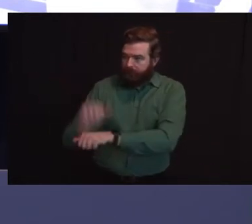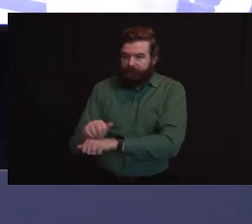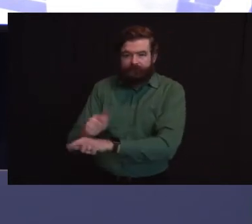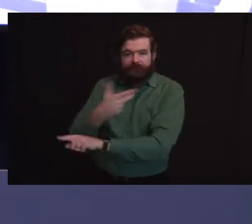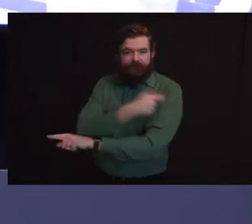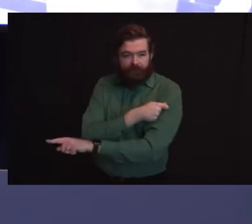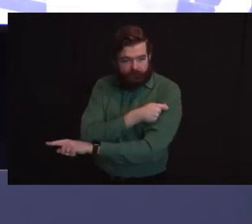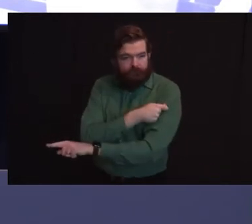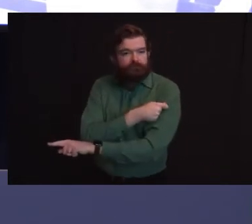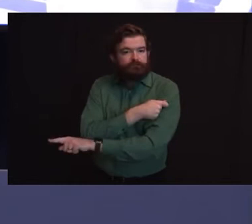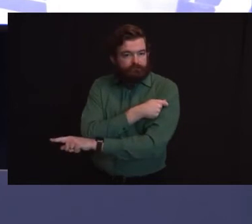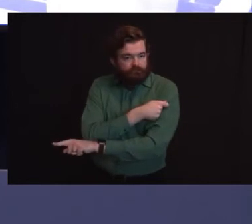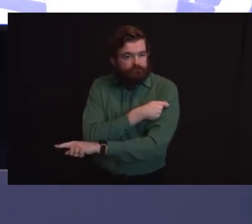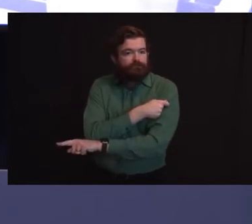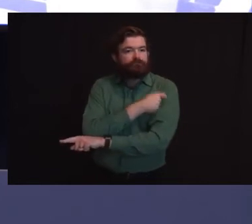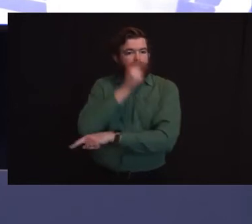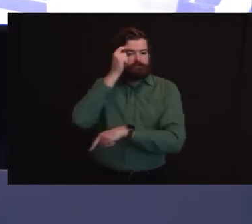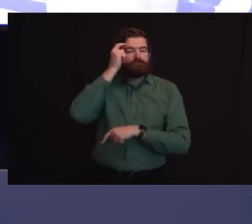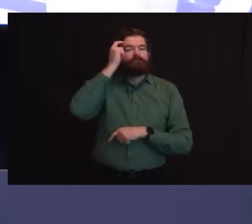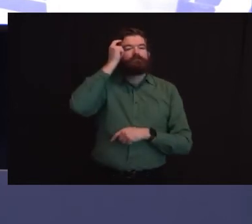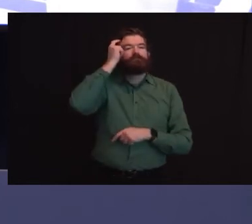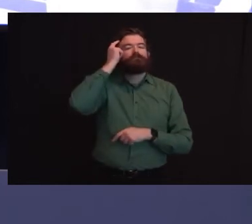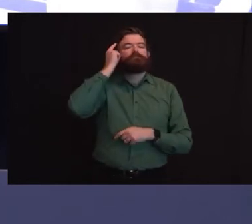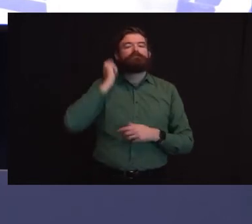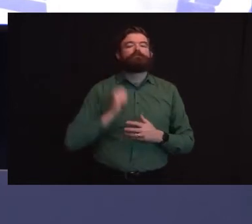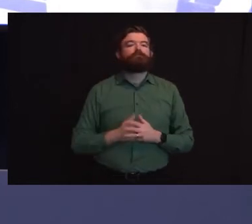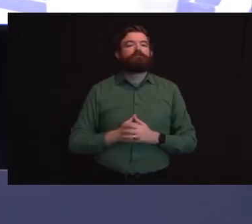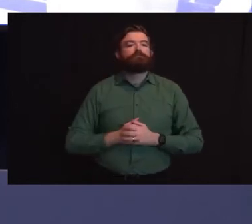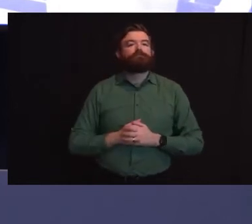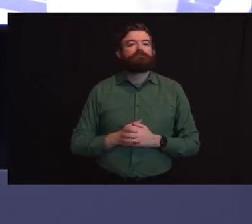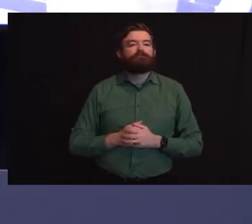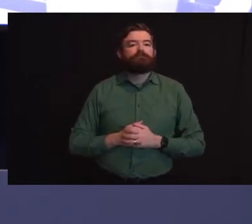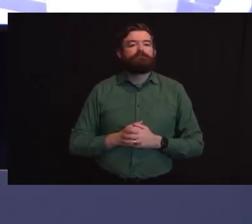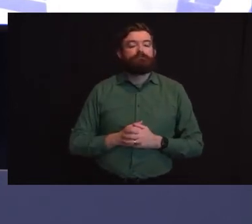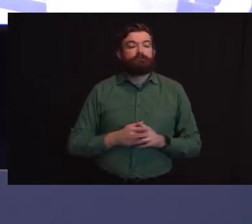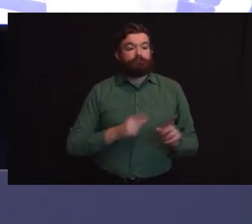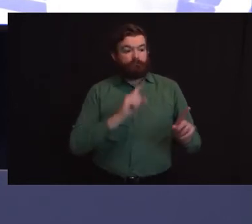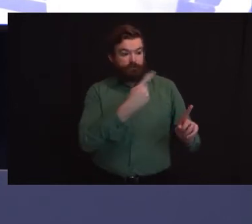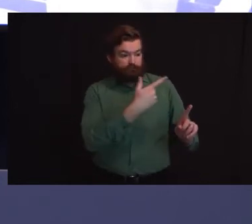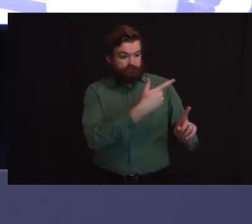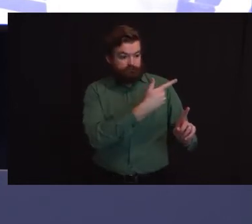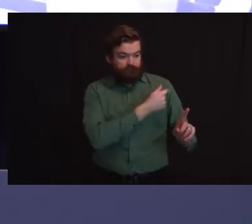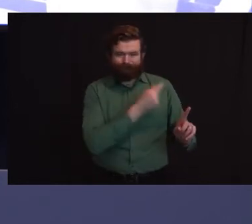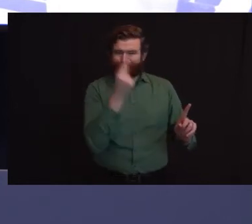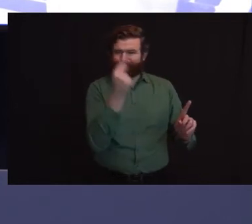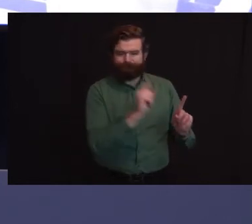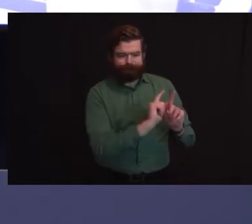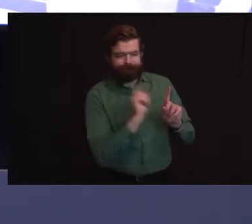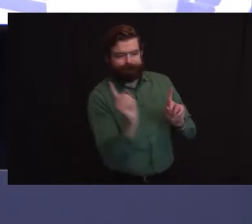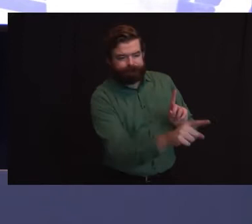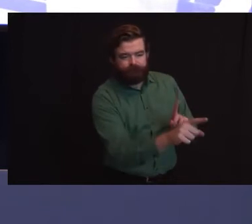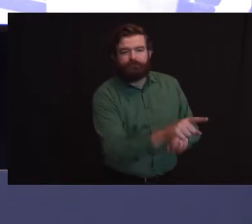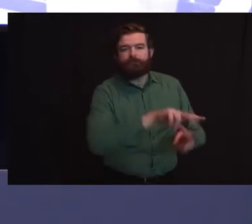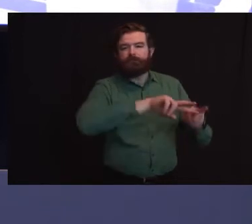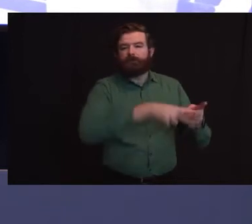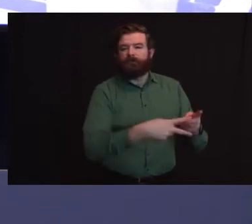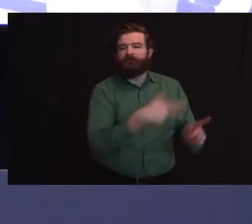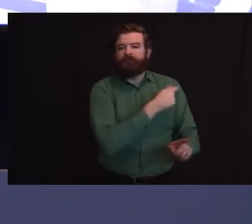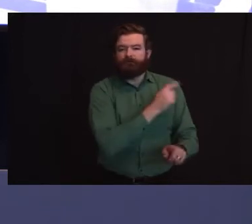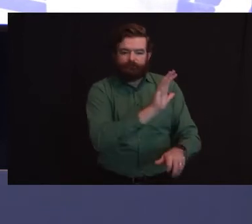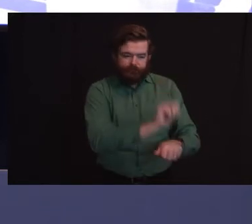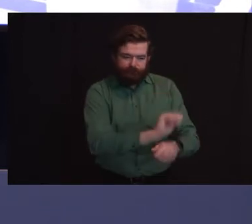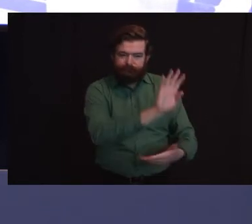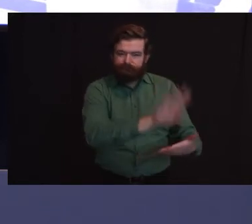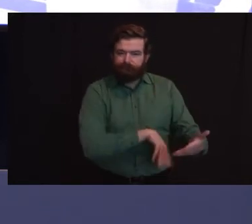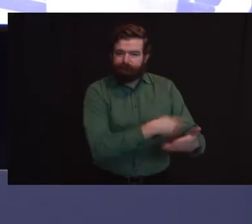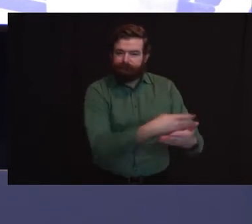receive the first dose. Starting this weekend, the New Jersey COVID-19 Vaccination Call Center will